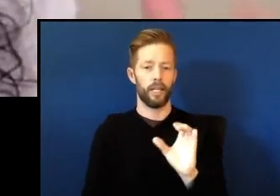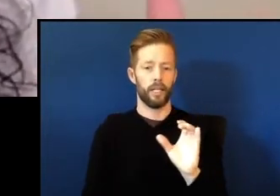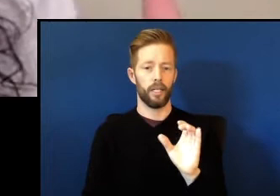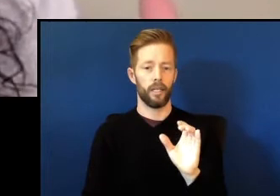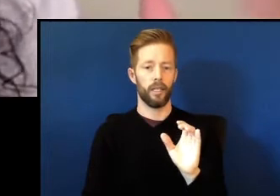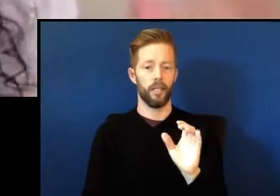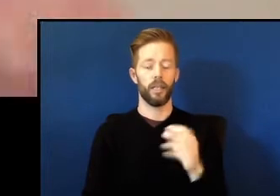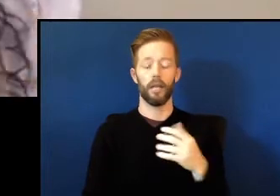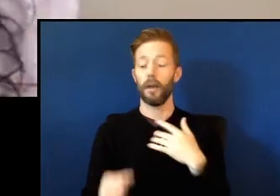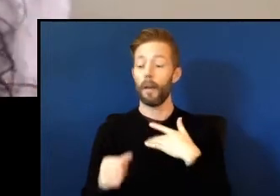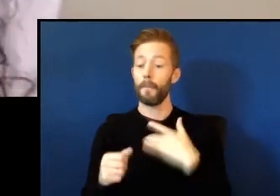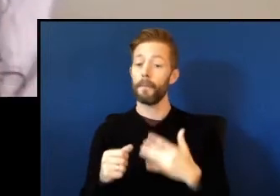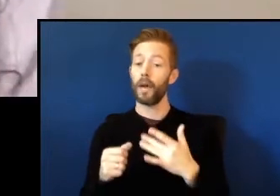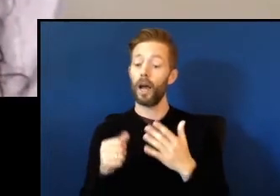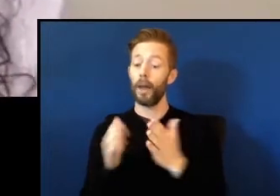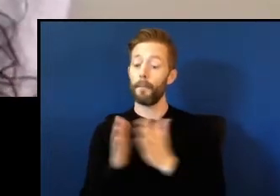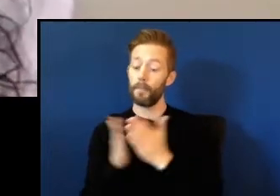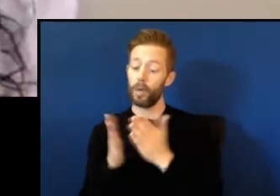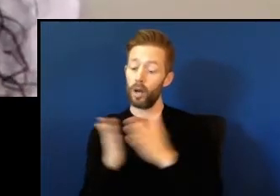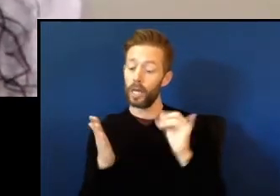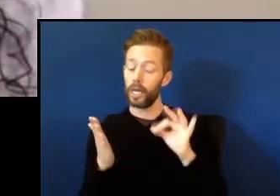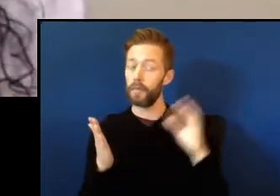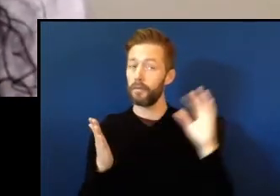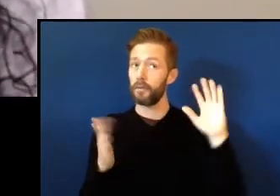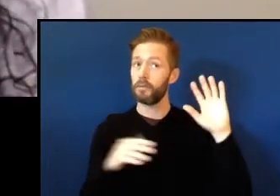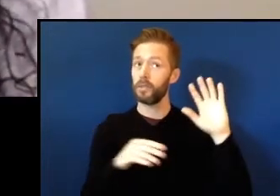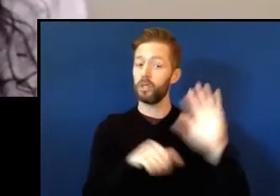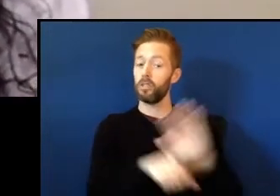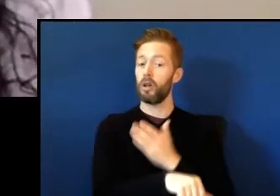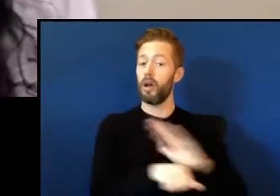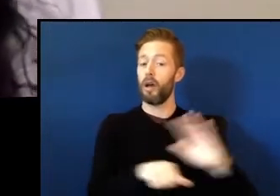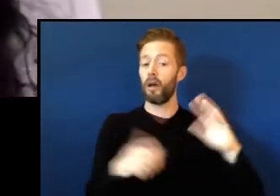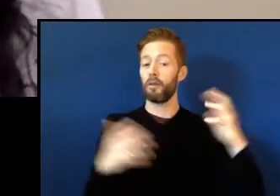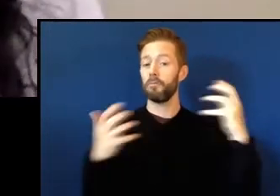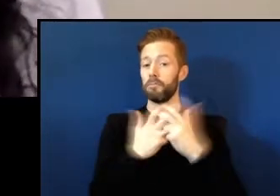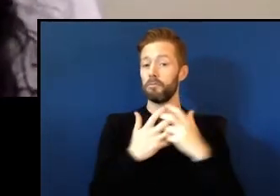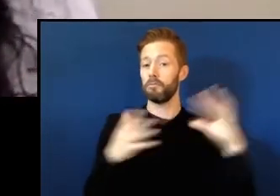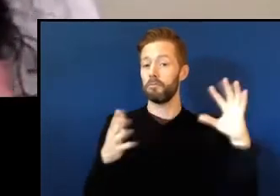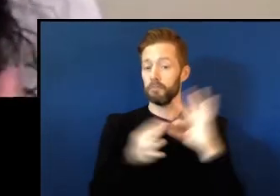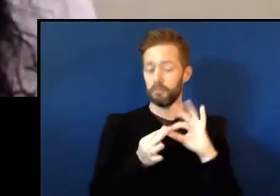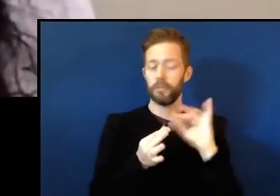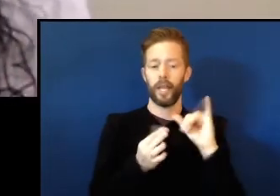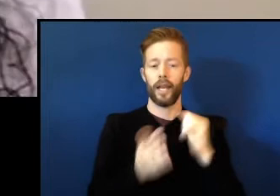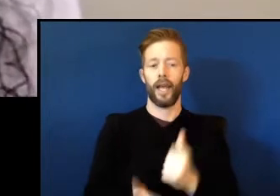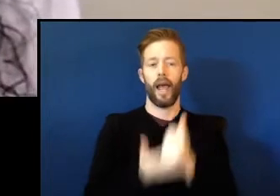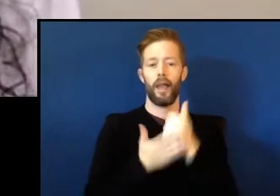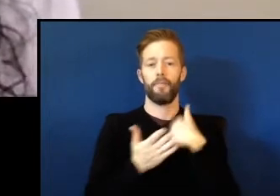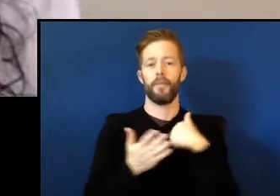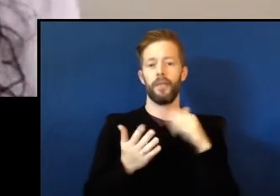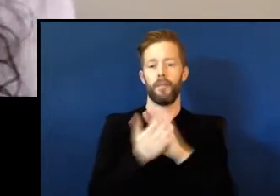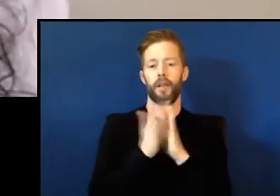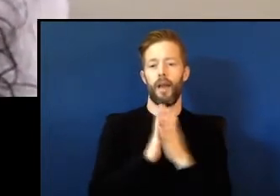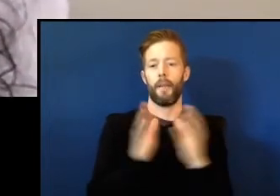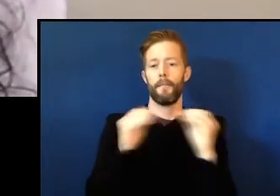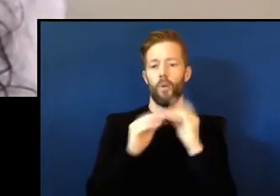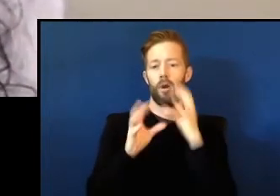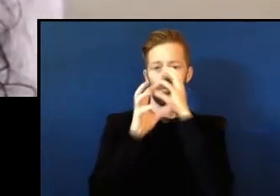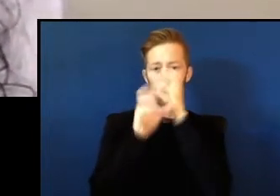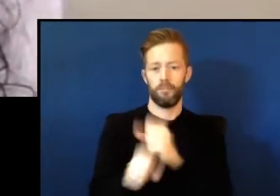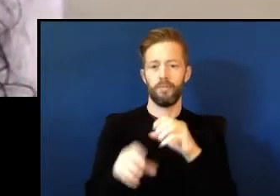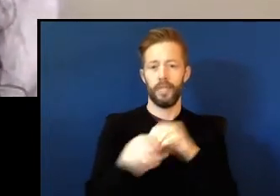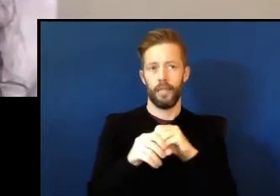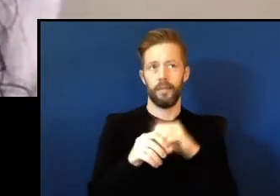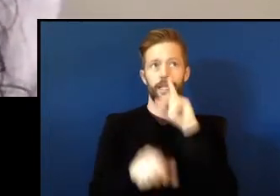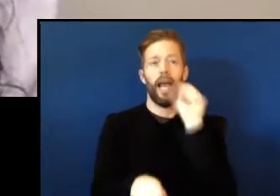a song with a book that was somewhat related, it helped me become more interested in